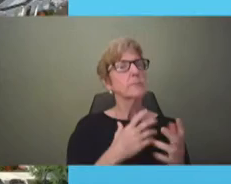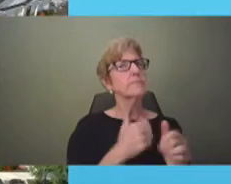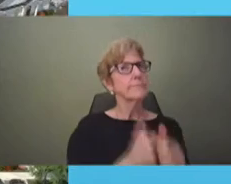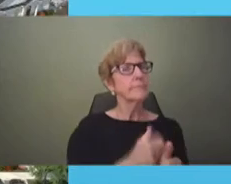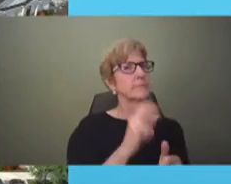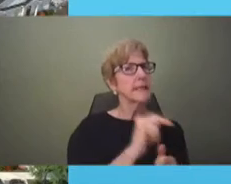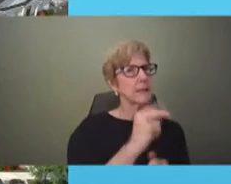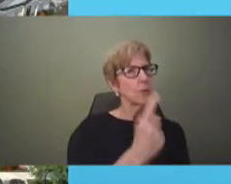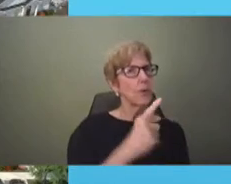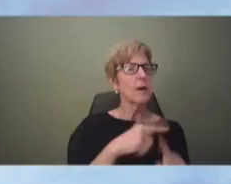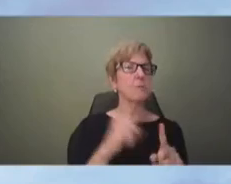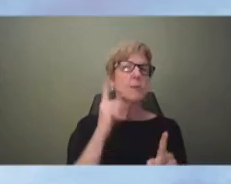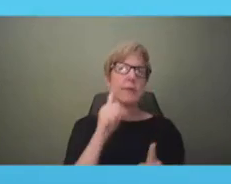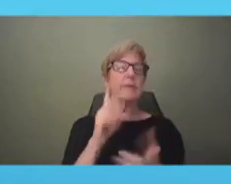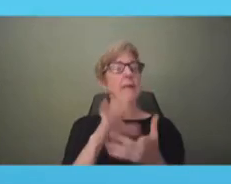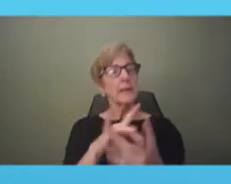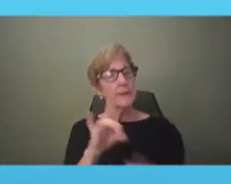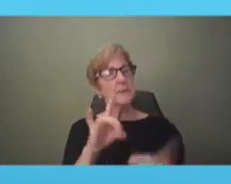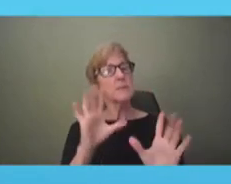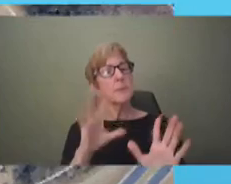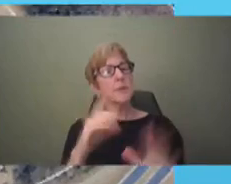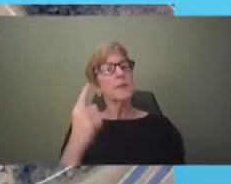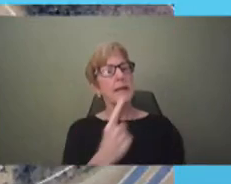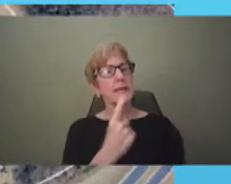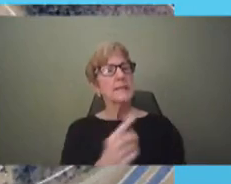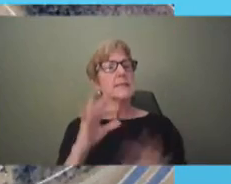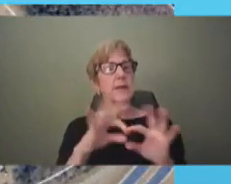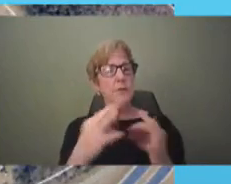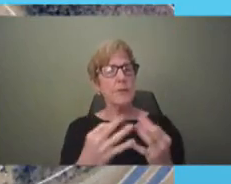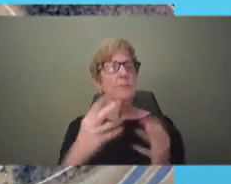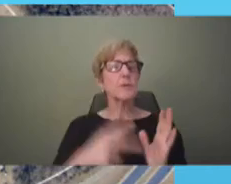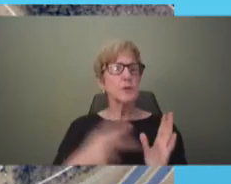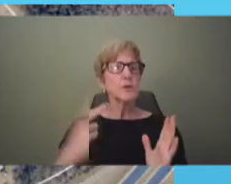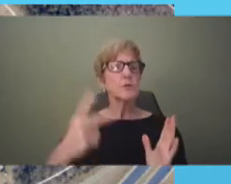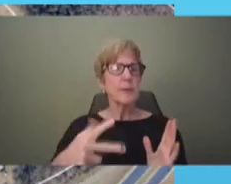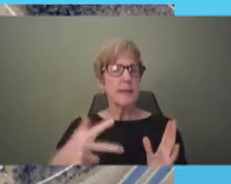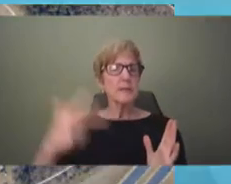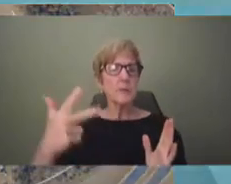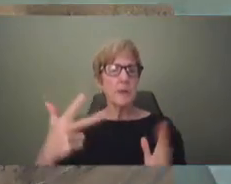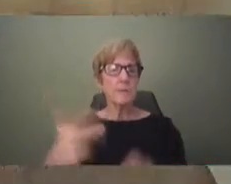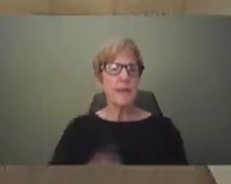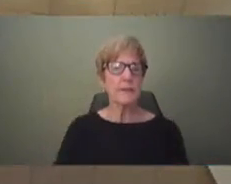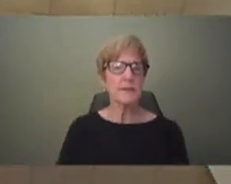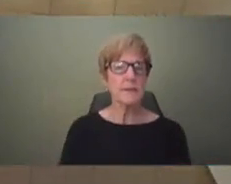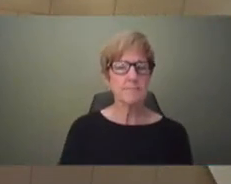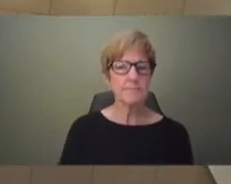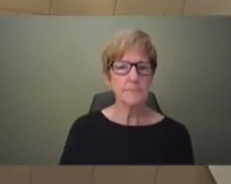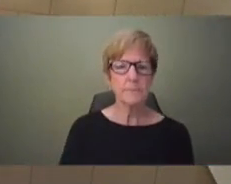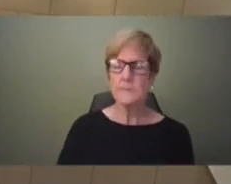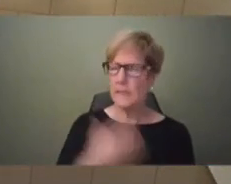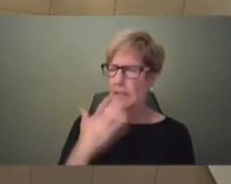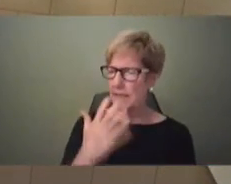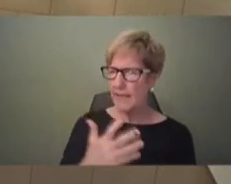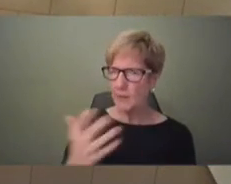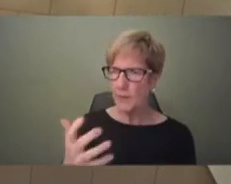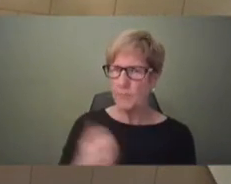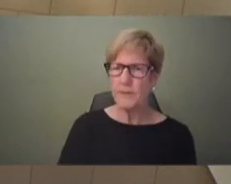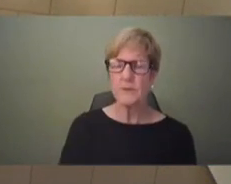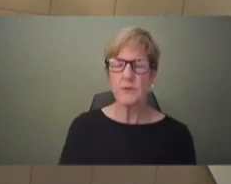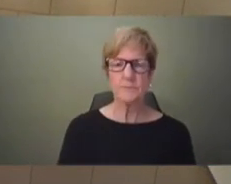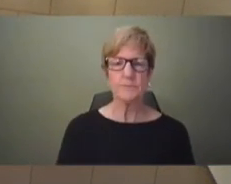meeting the spirit with a a single family duplex and Triplex product thank you very much any questions or comments from the